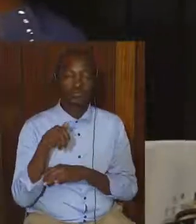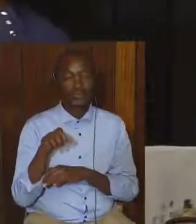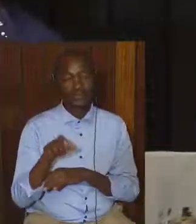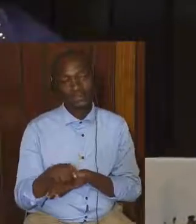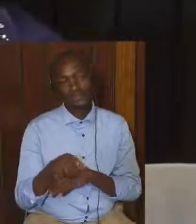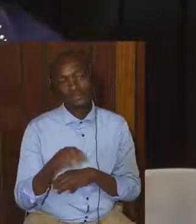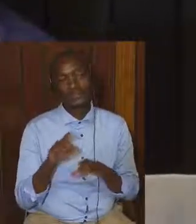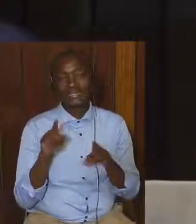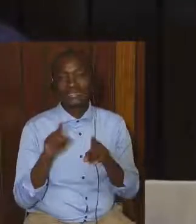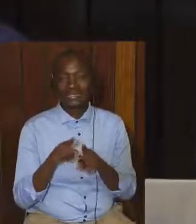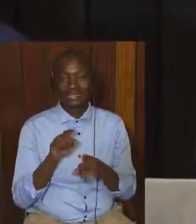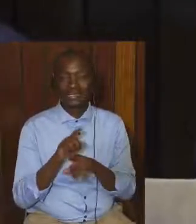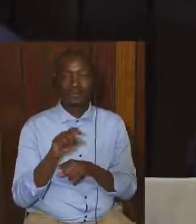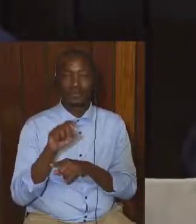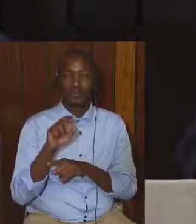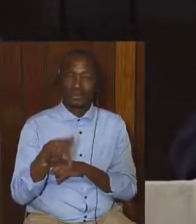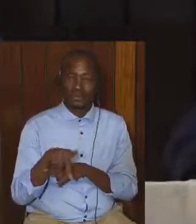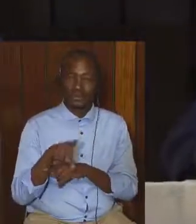Same on the